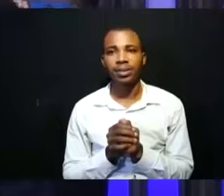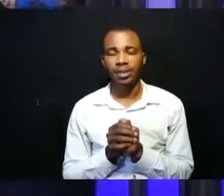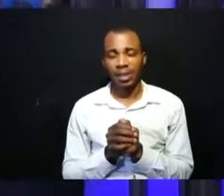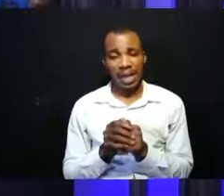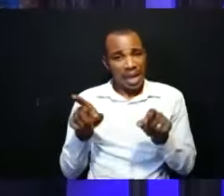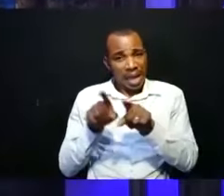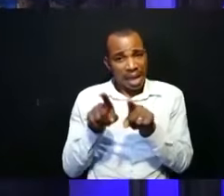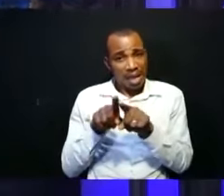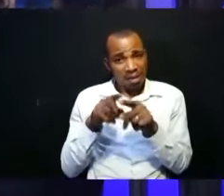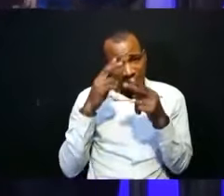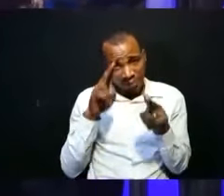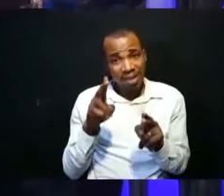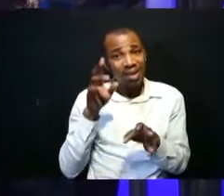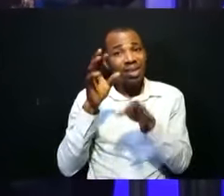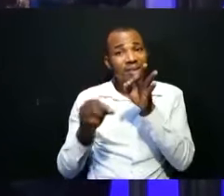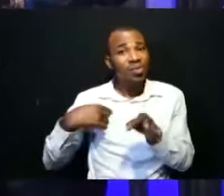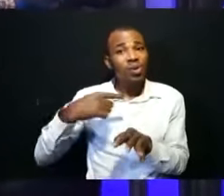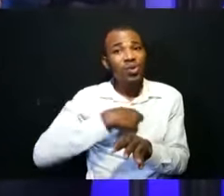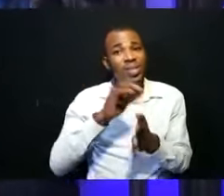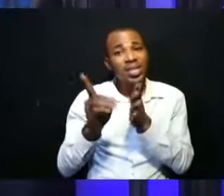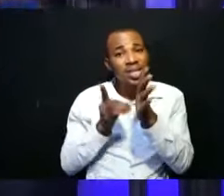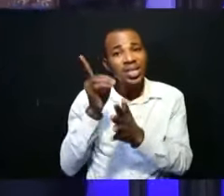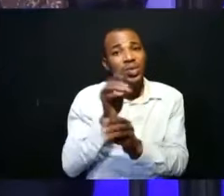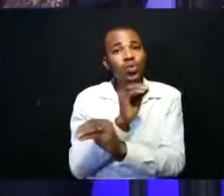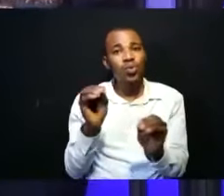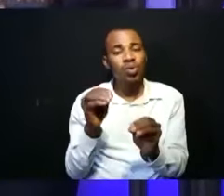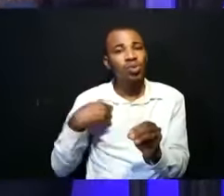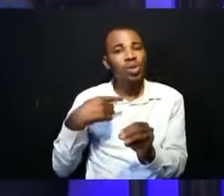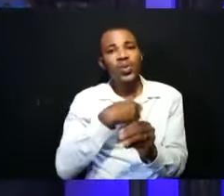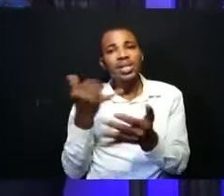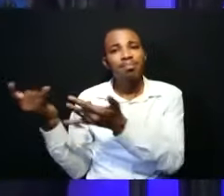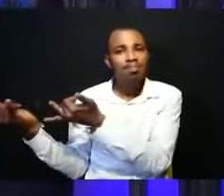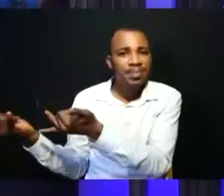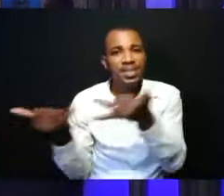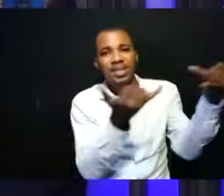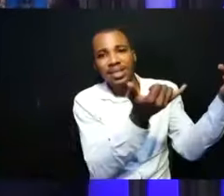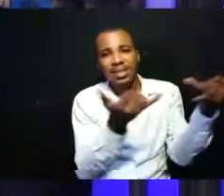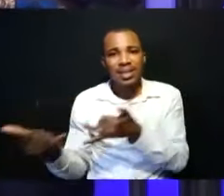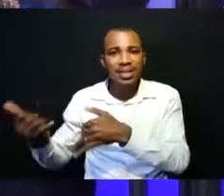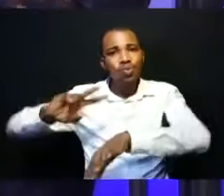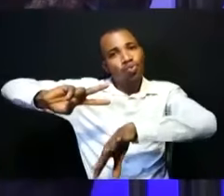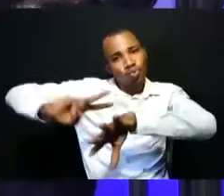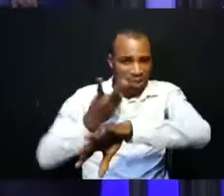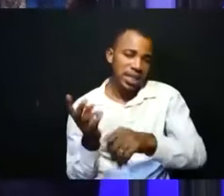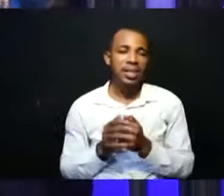As it is, if we had not delayed, we would have gone and returned twice.